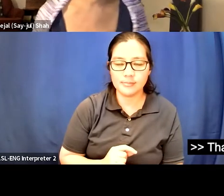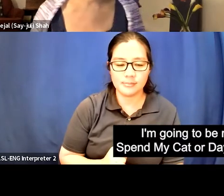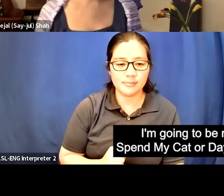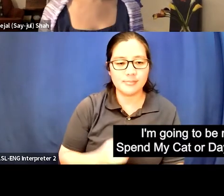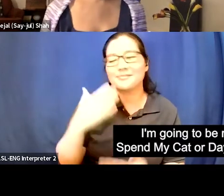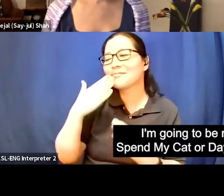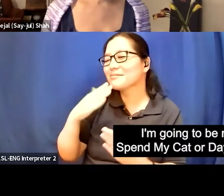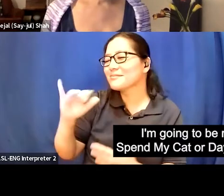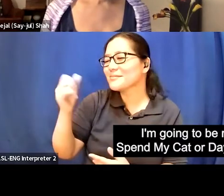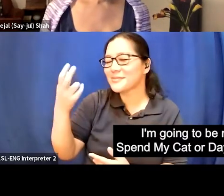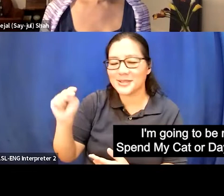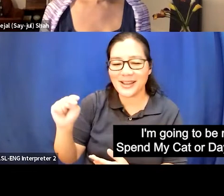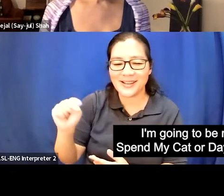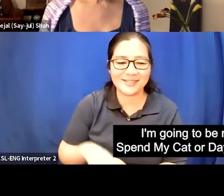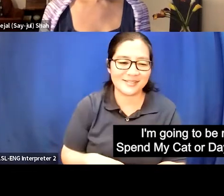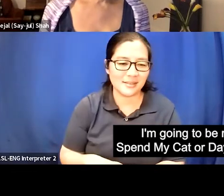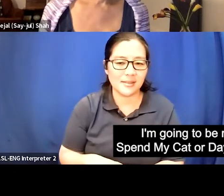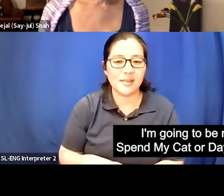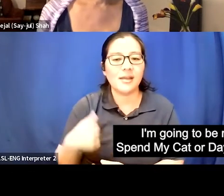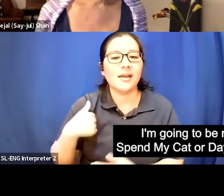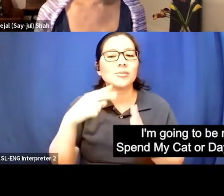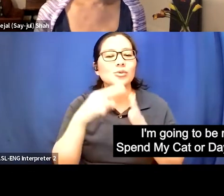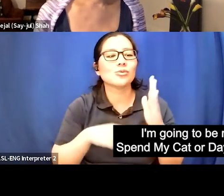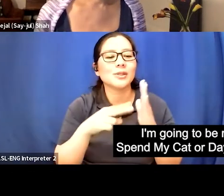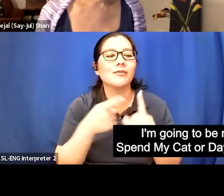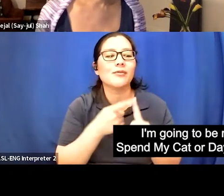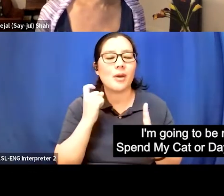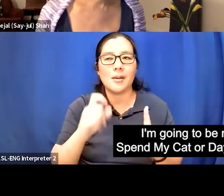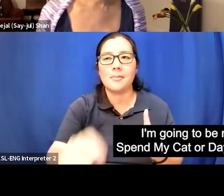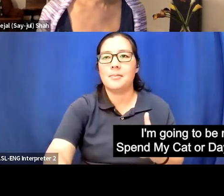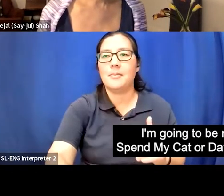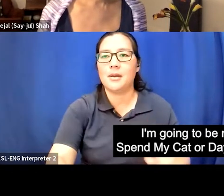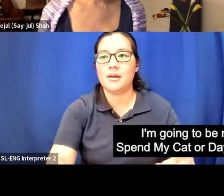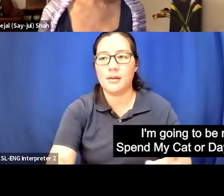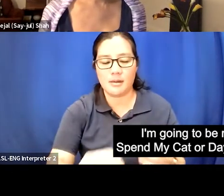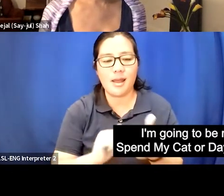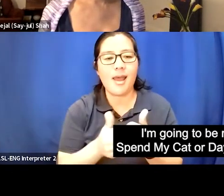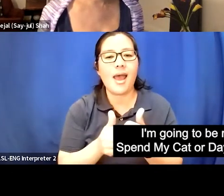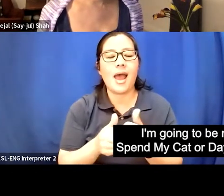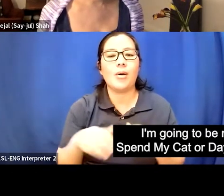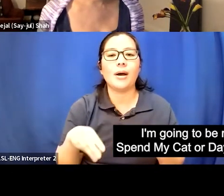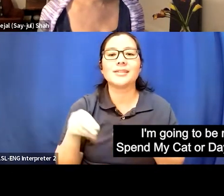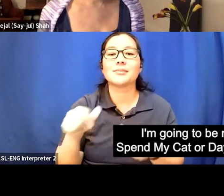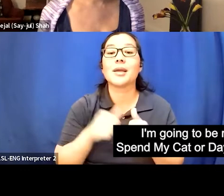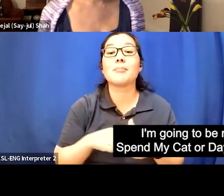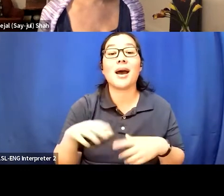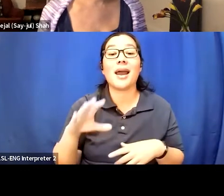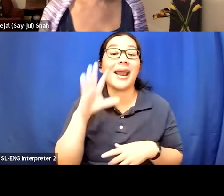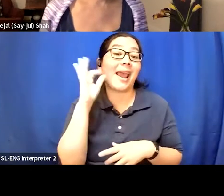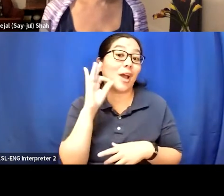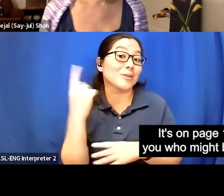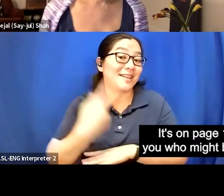Thanks, Jen. I'm gonna be reading from How I Spend My Catter Days and Nights at Home.